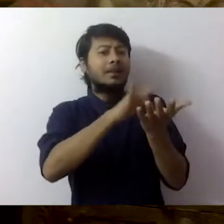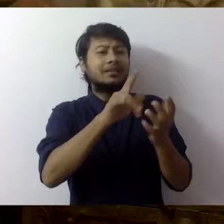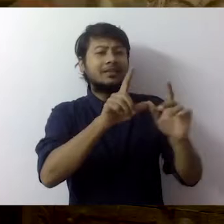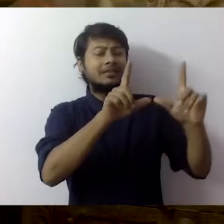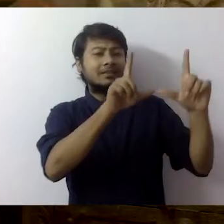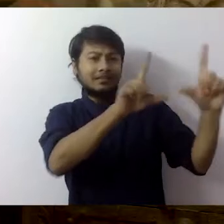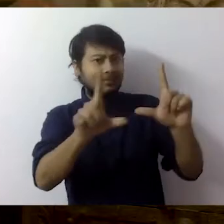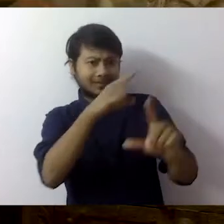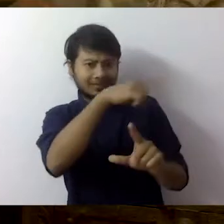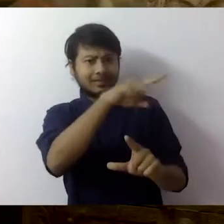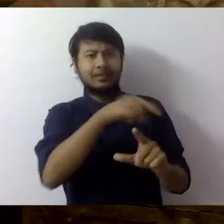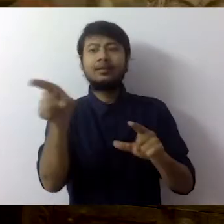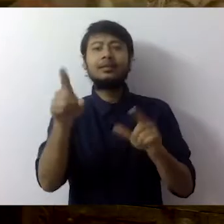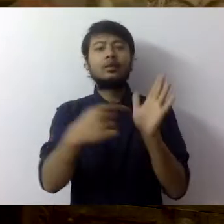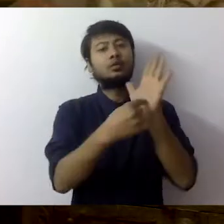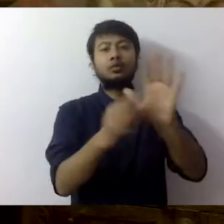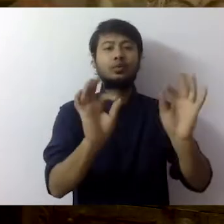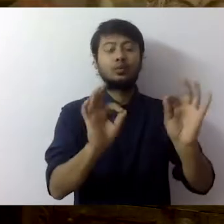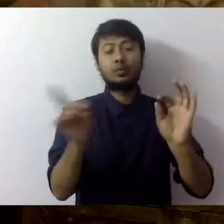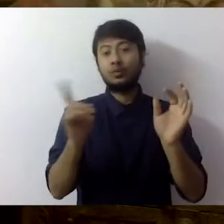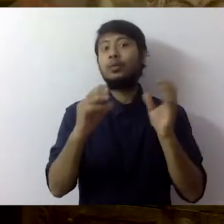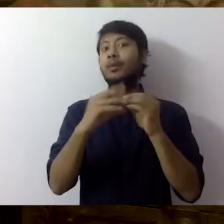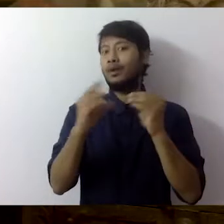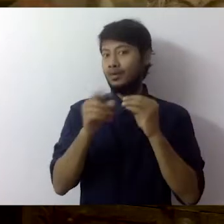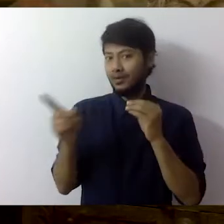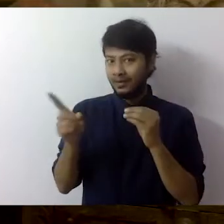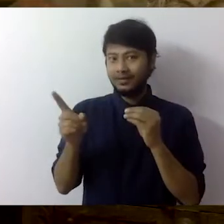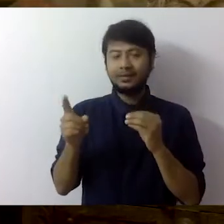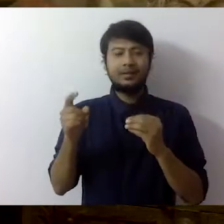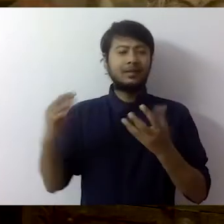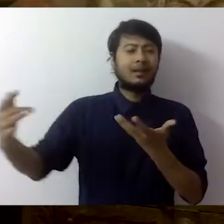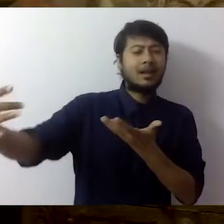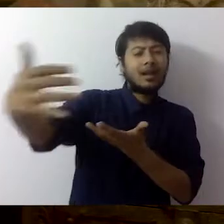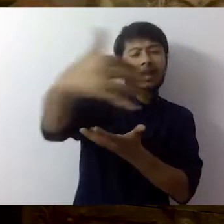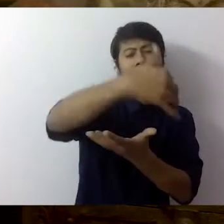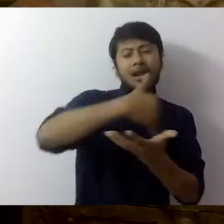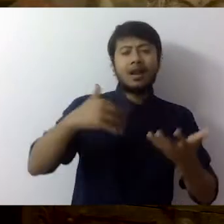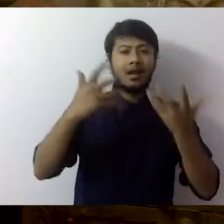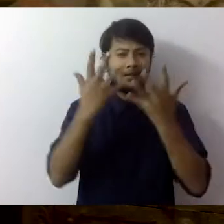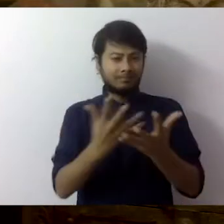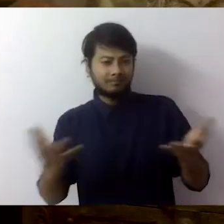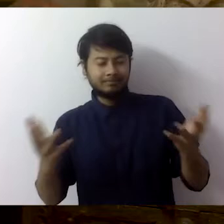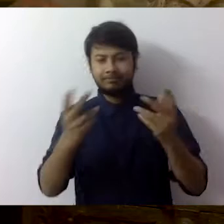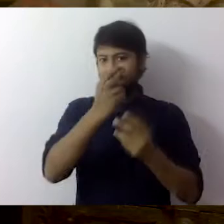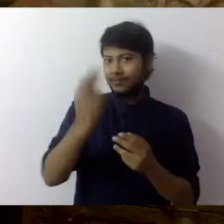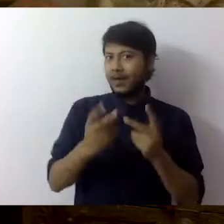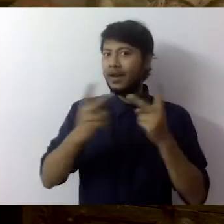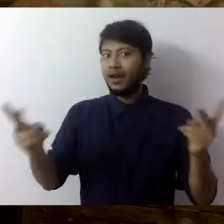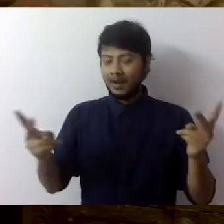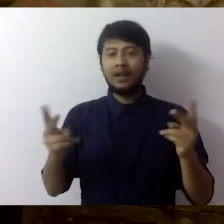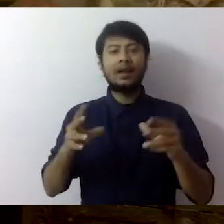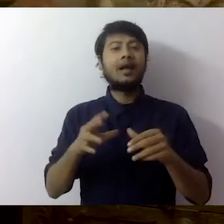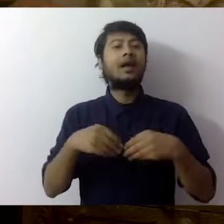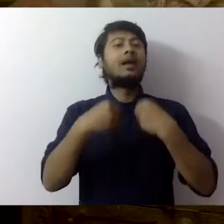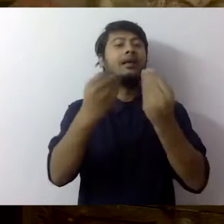low art by becoming one of the first museums in India to host a vast collection of these objects and make them